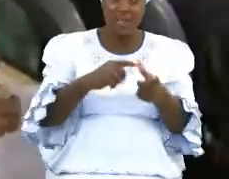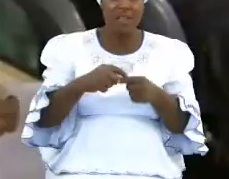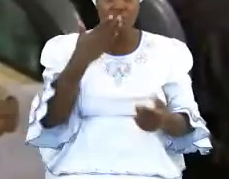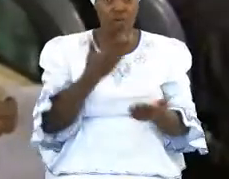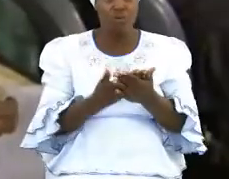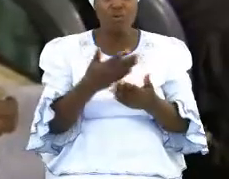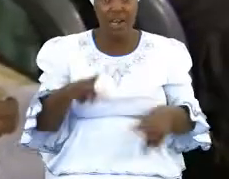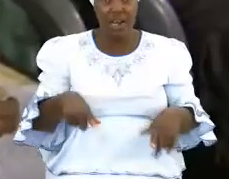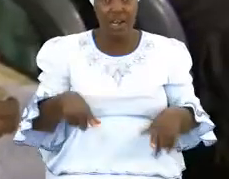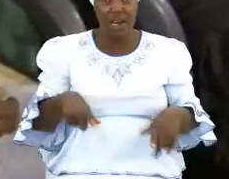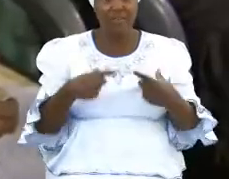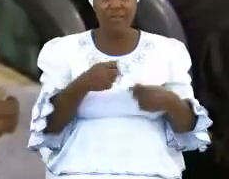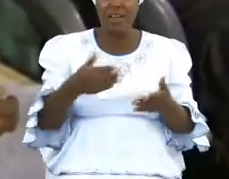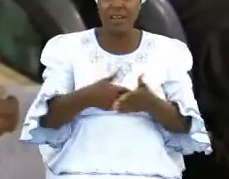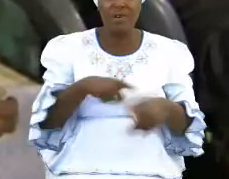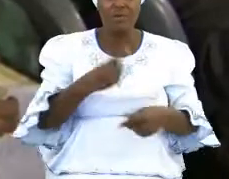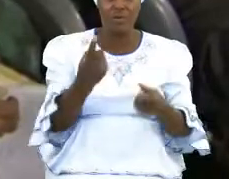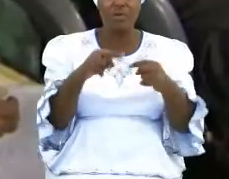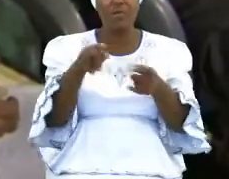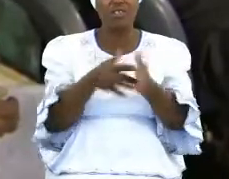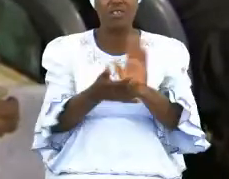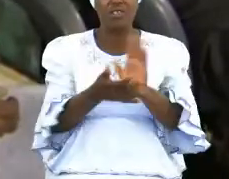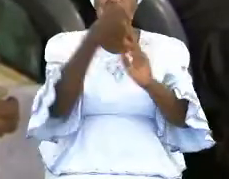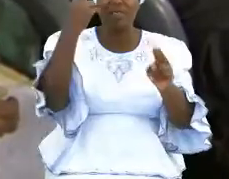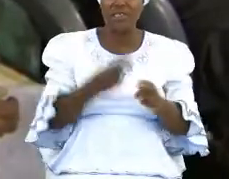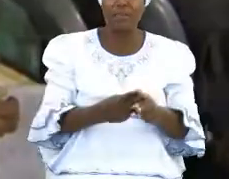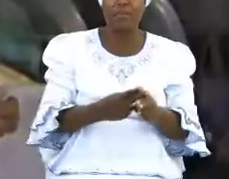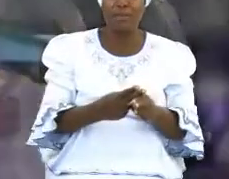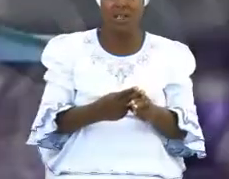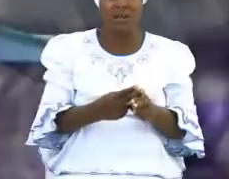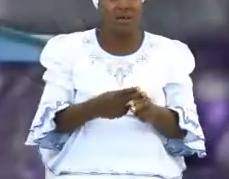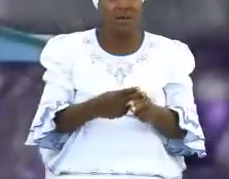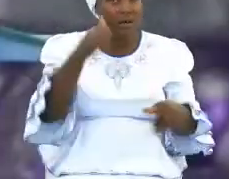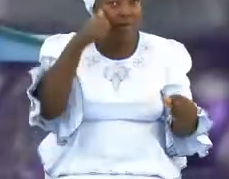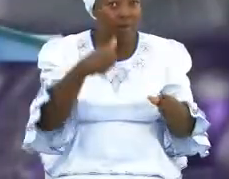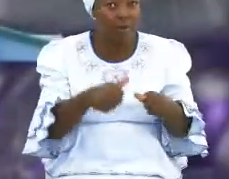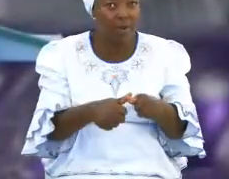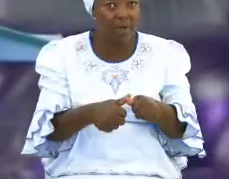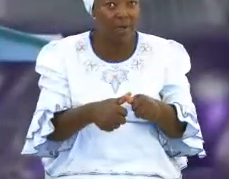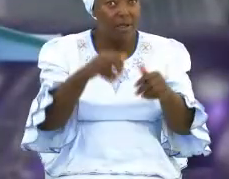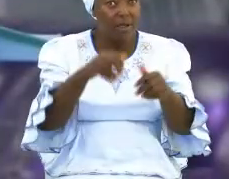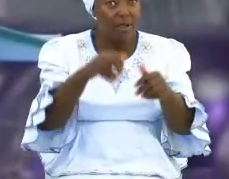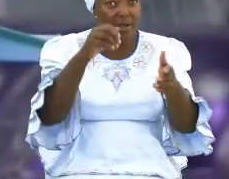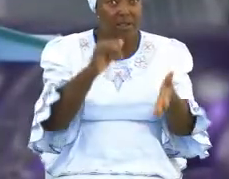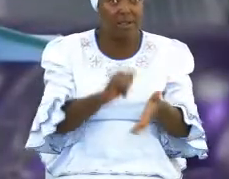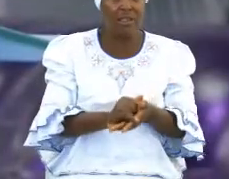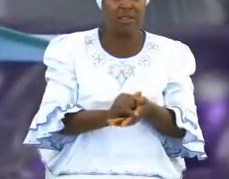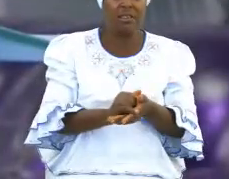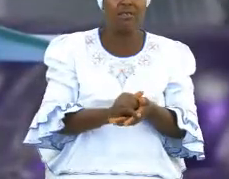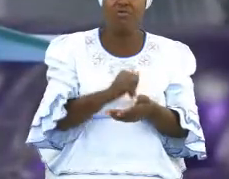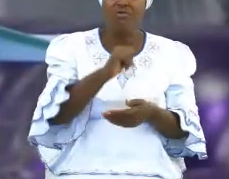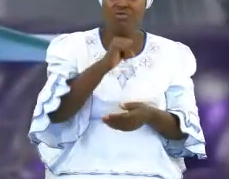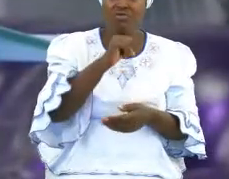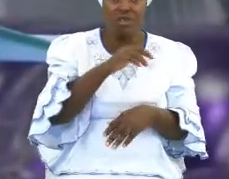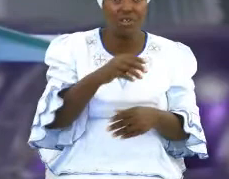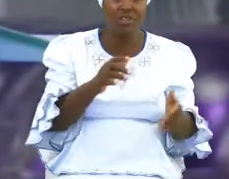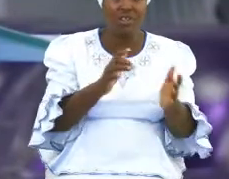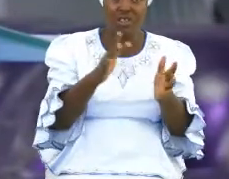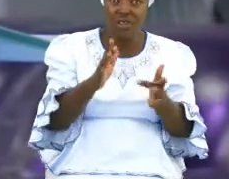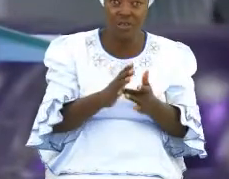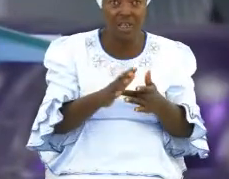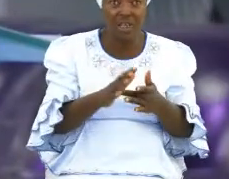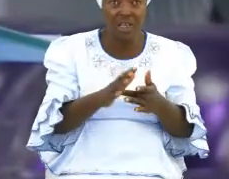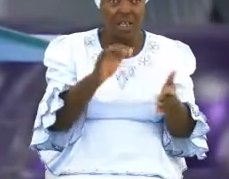name. And remember, that's the impartial manifestation of miracles